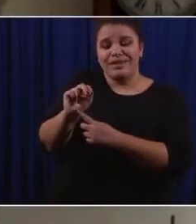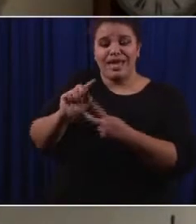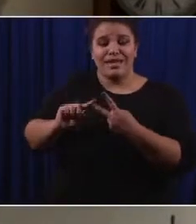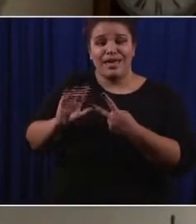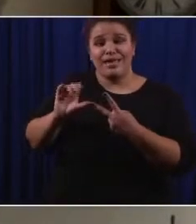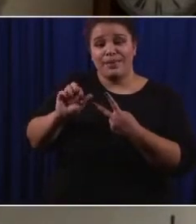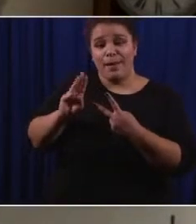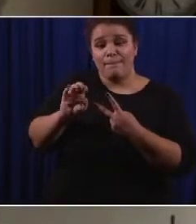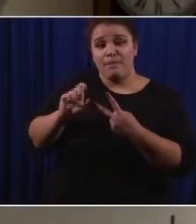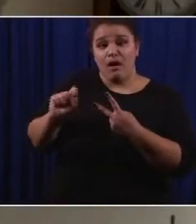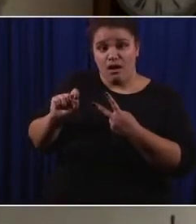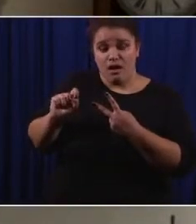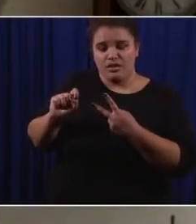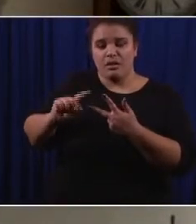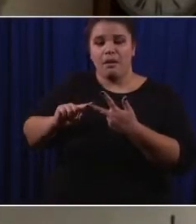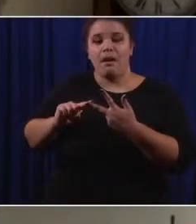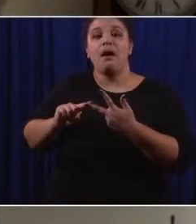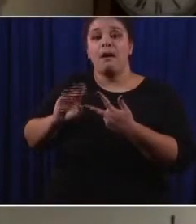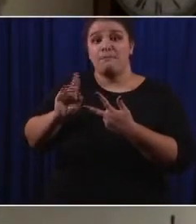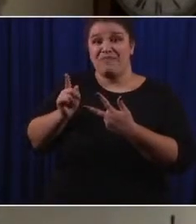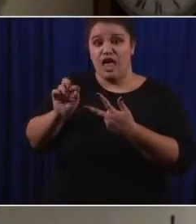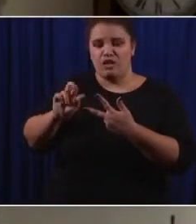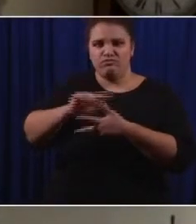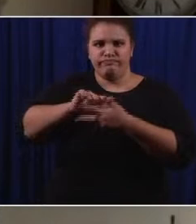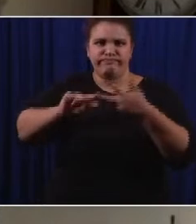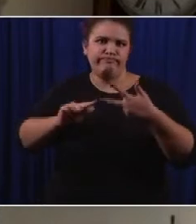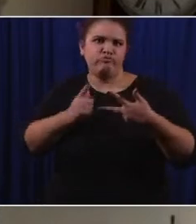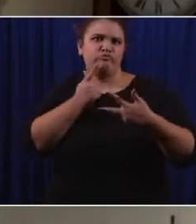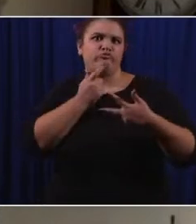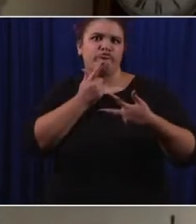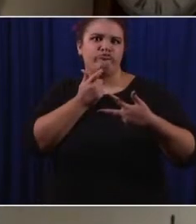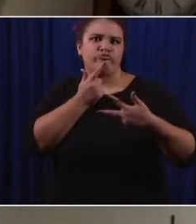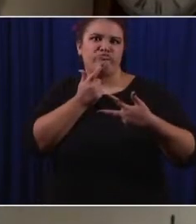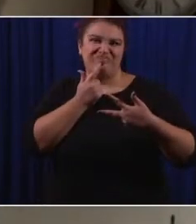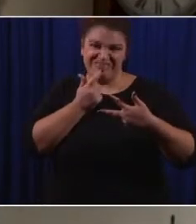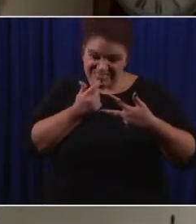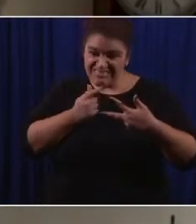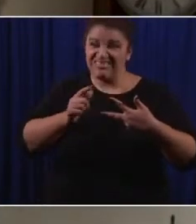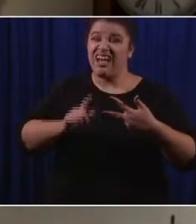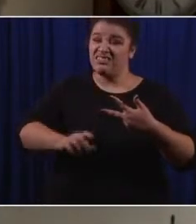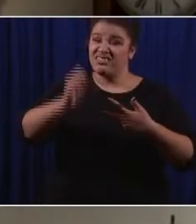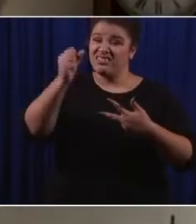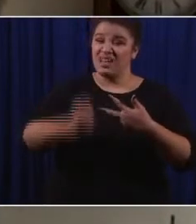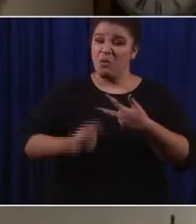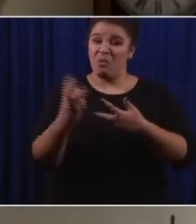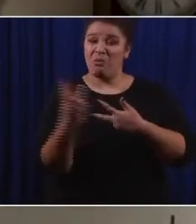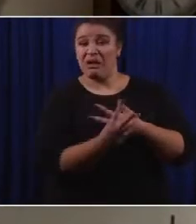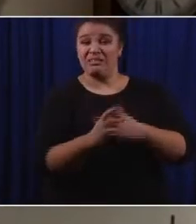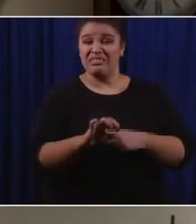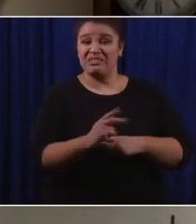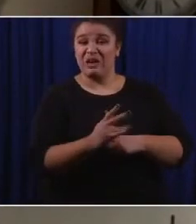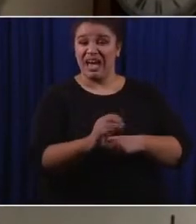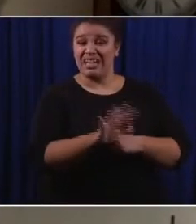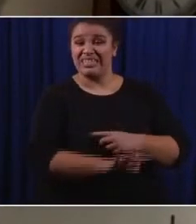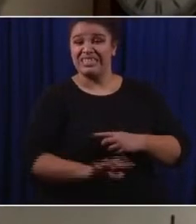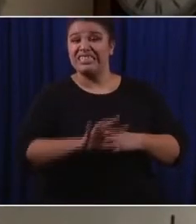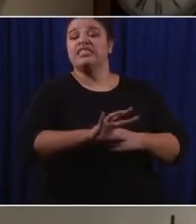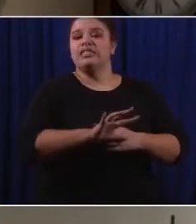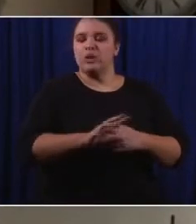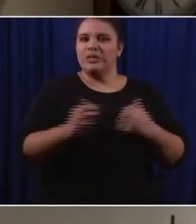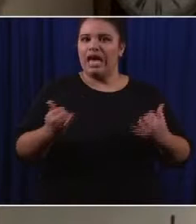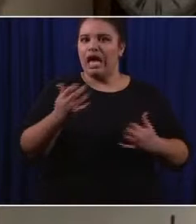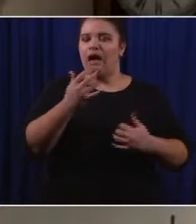red, and Butler County staying red. You know, that's a big section of Southwest Ohio, and I'm wondering what you envision for the early fall now going